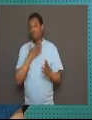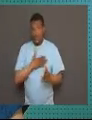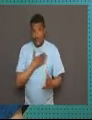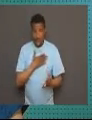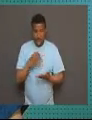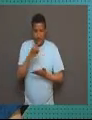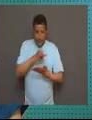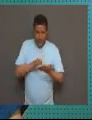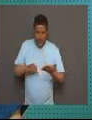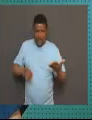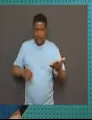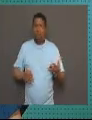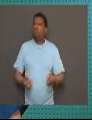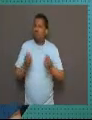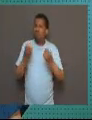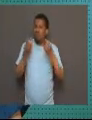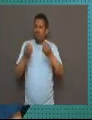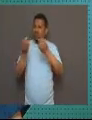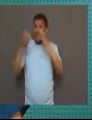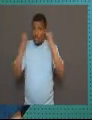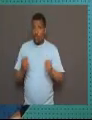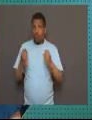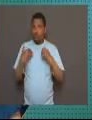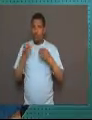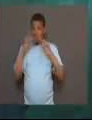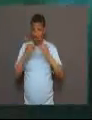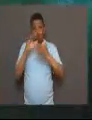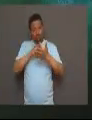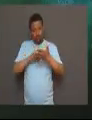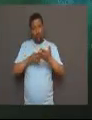Please list as many as you can now.